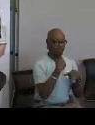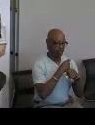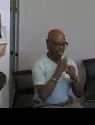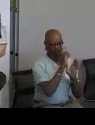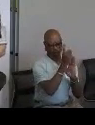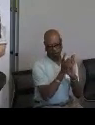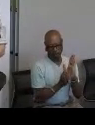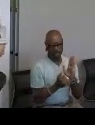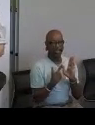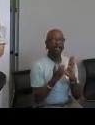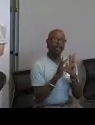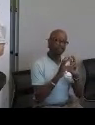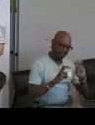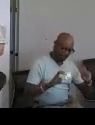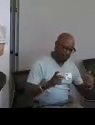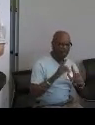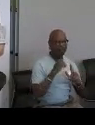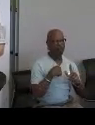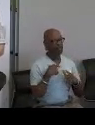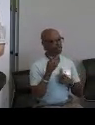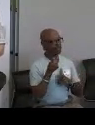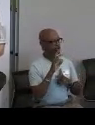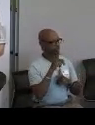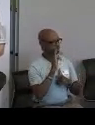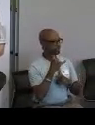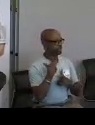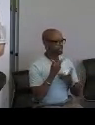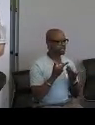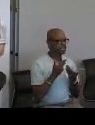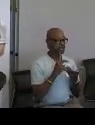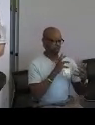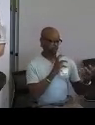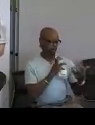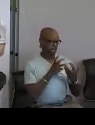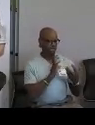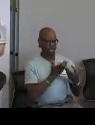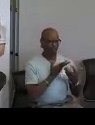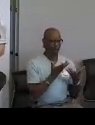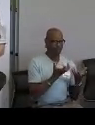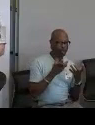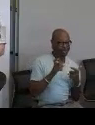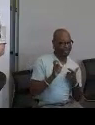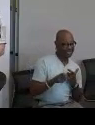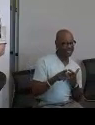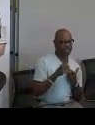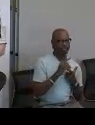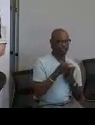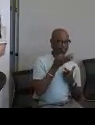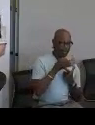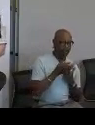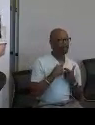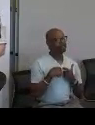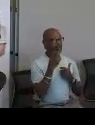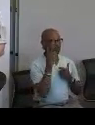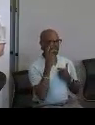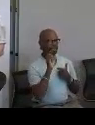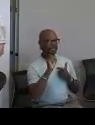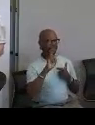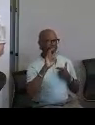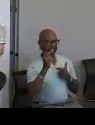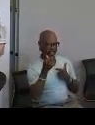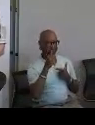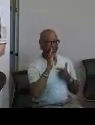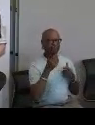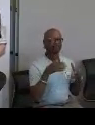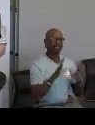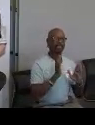dissemination if we want graphics to serve our wants and needs and to be as good as they can be. Blind SVG allows us